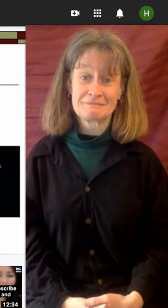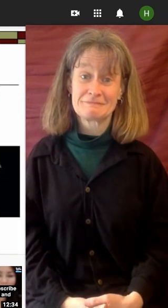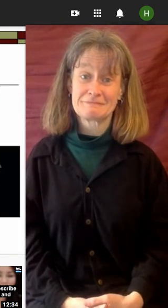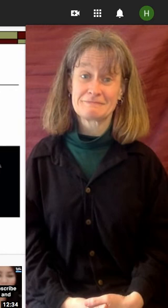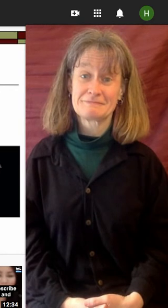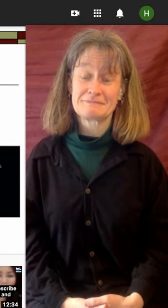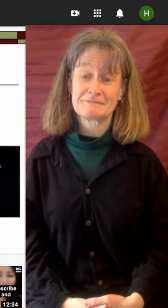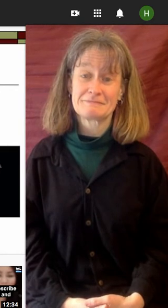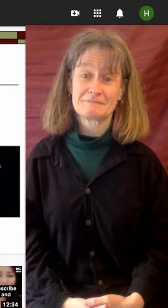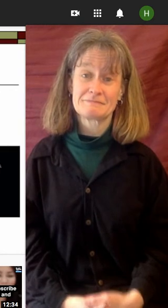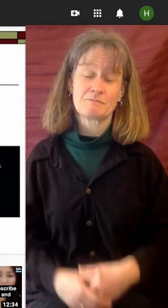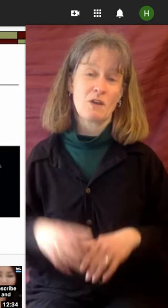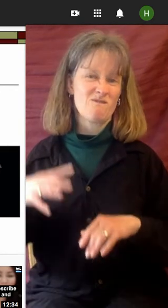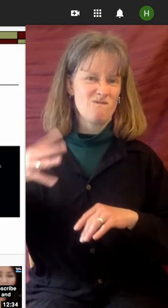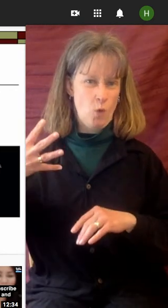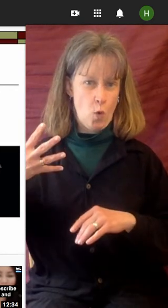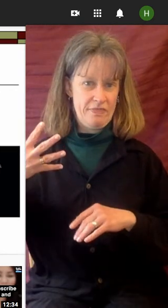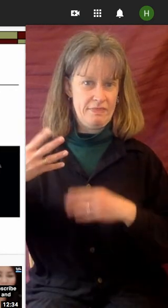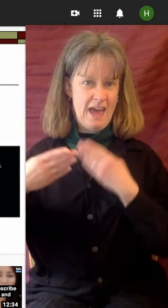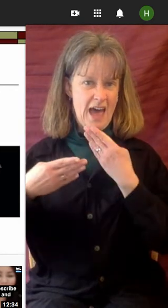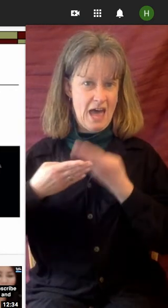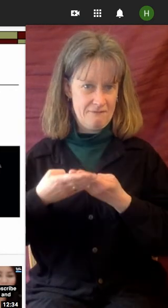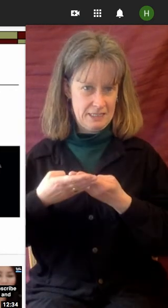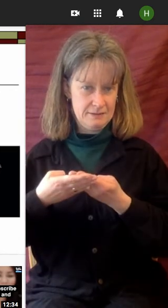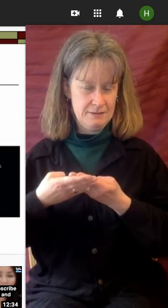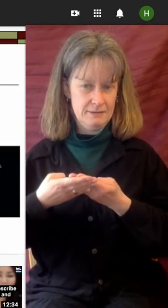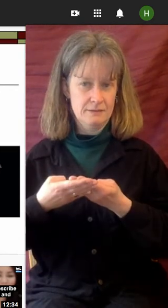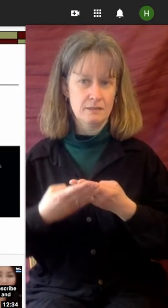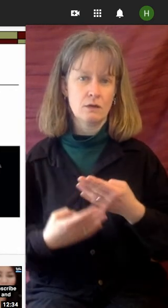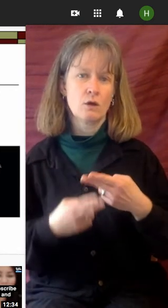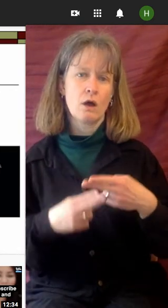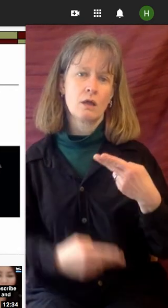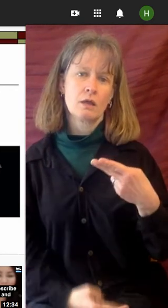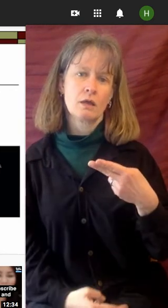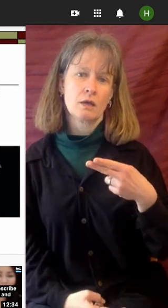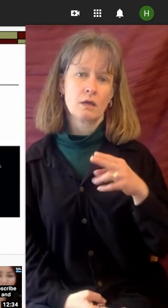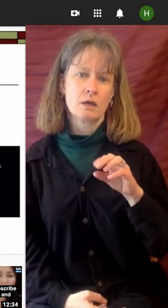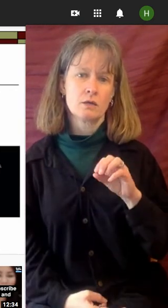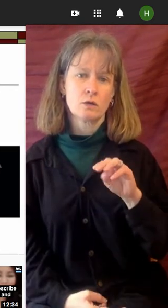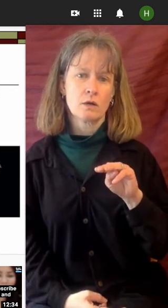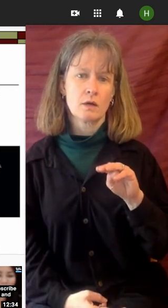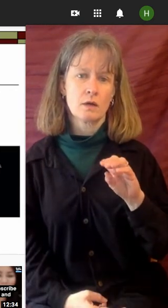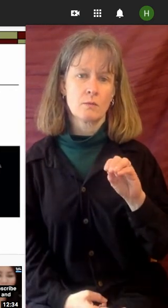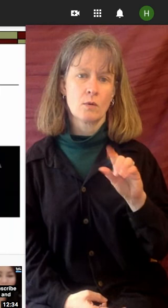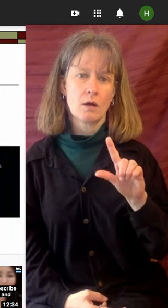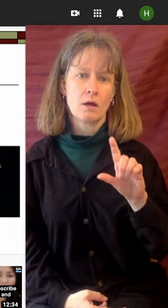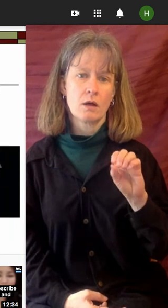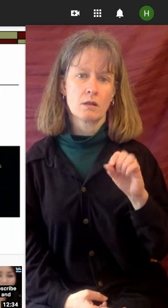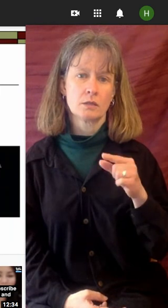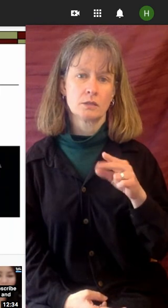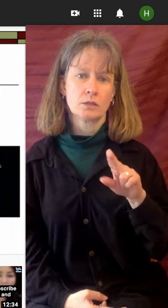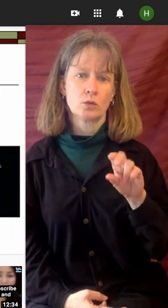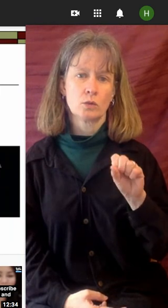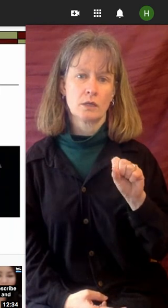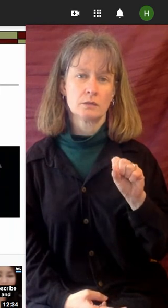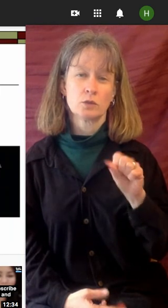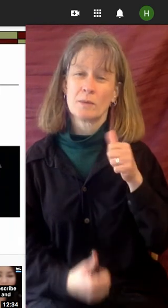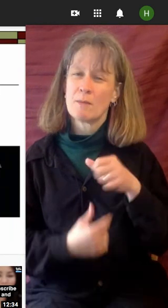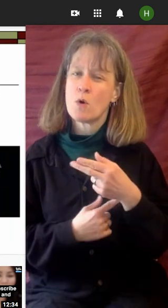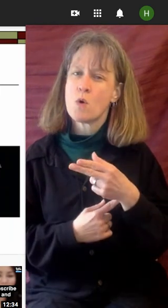The fourth piece of evidence, homologous structure. Again, that homo means same or